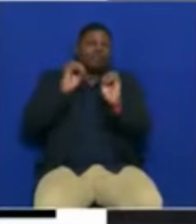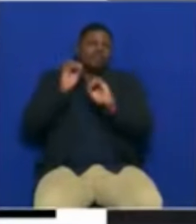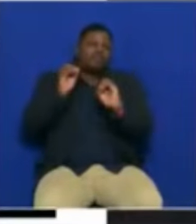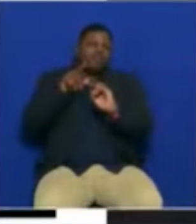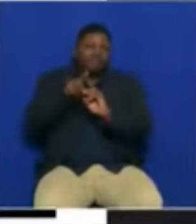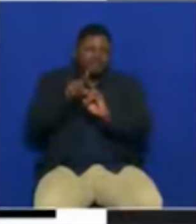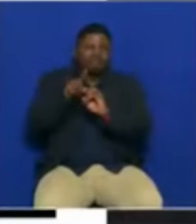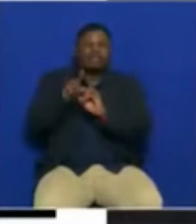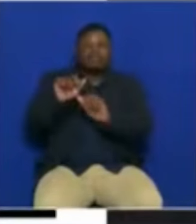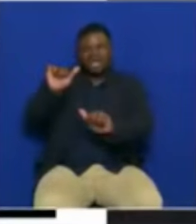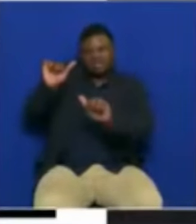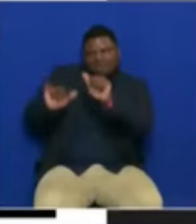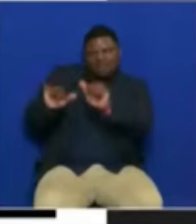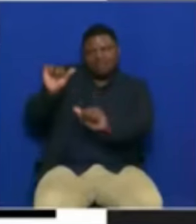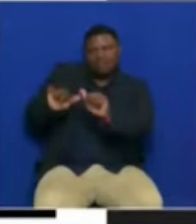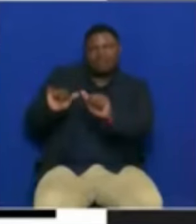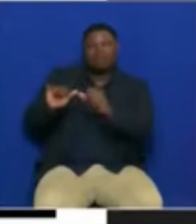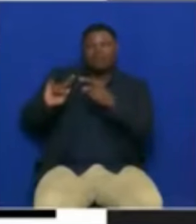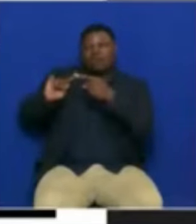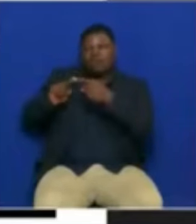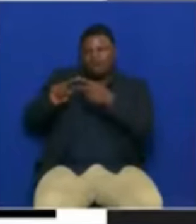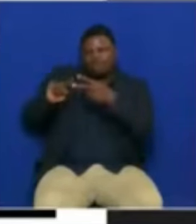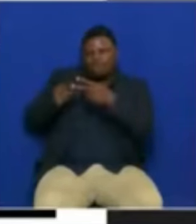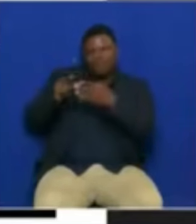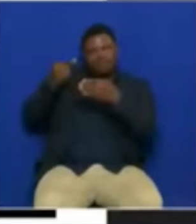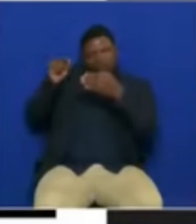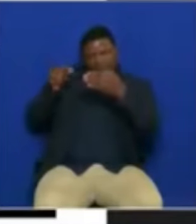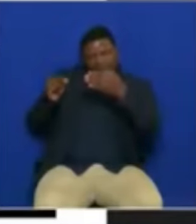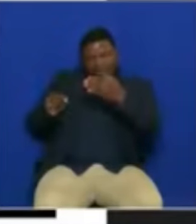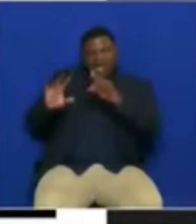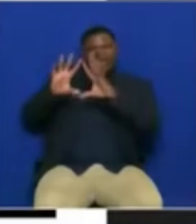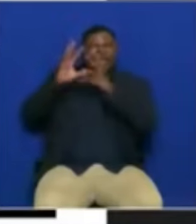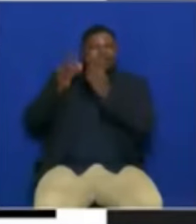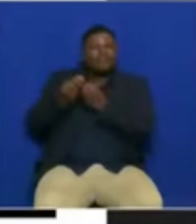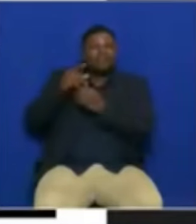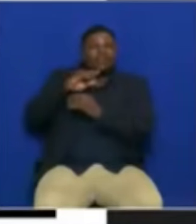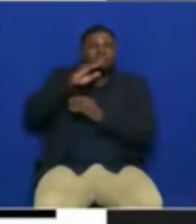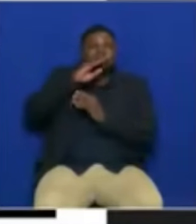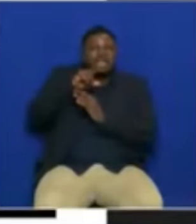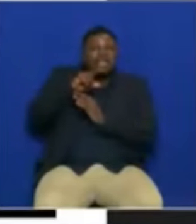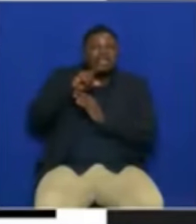scoring. What would have been obstructing the course of justice here?